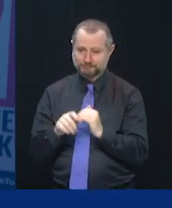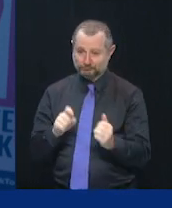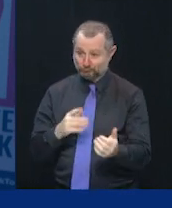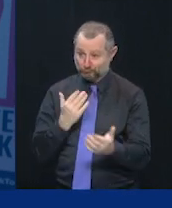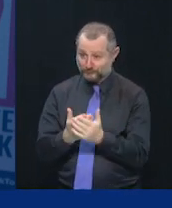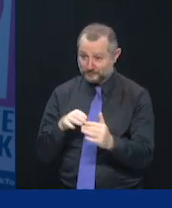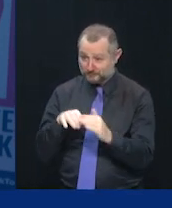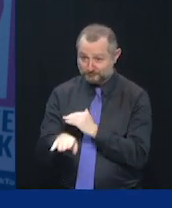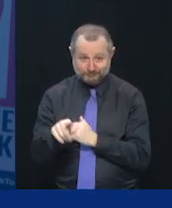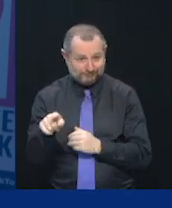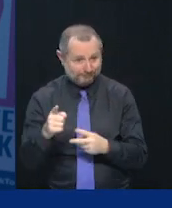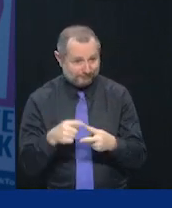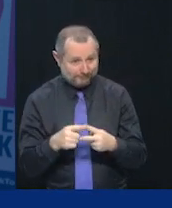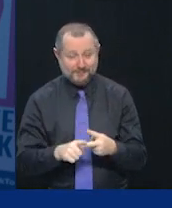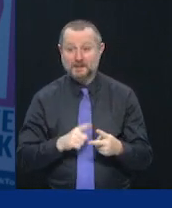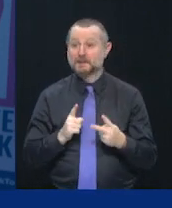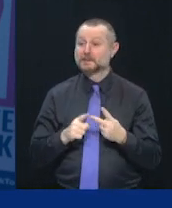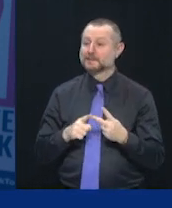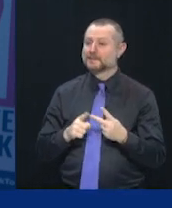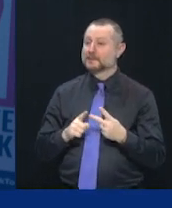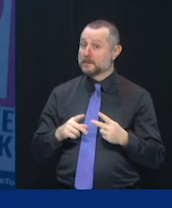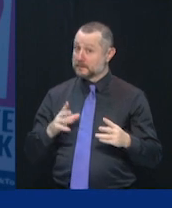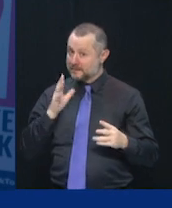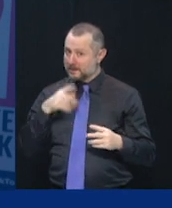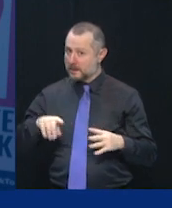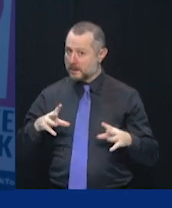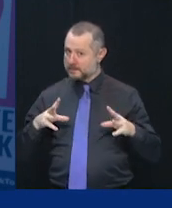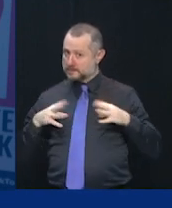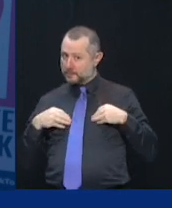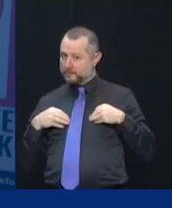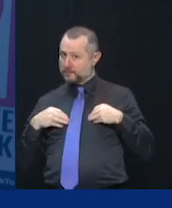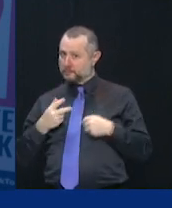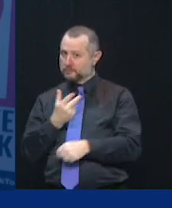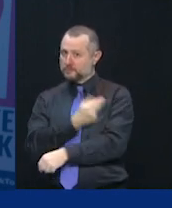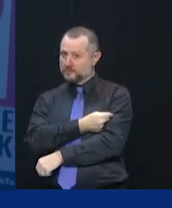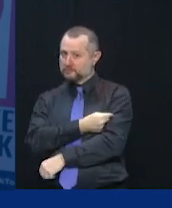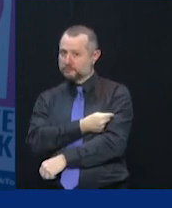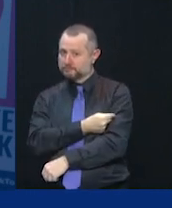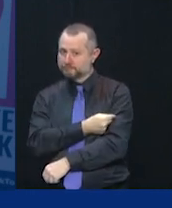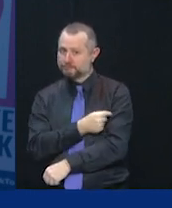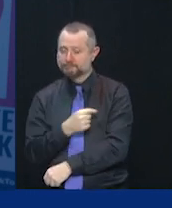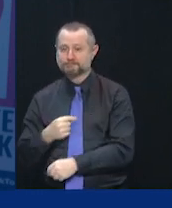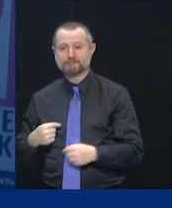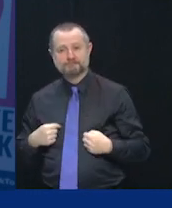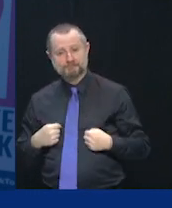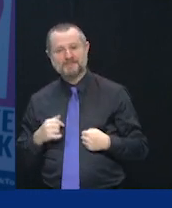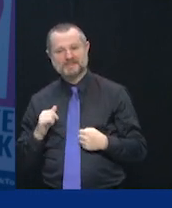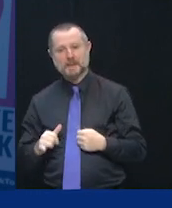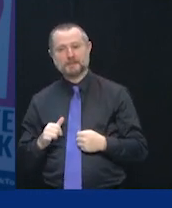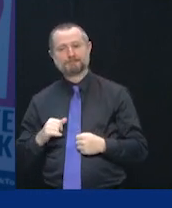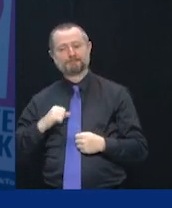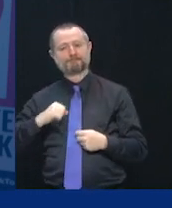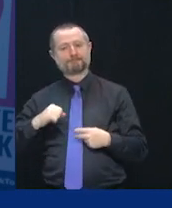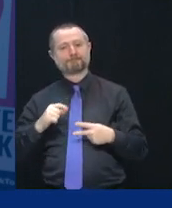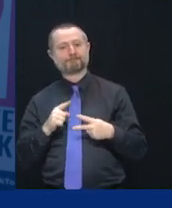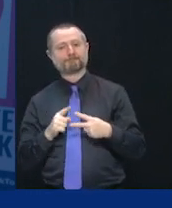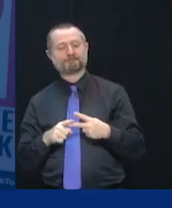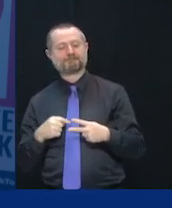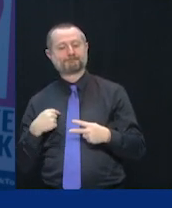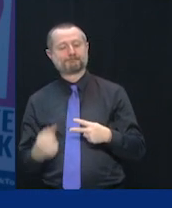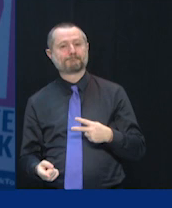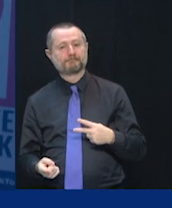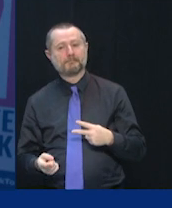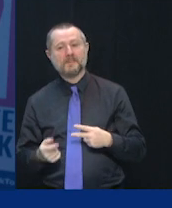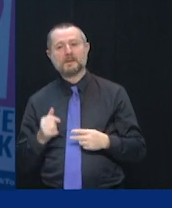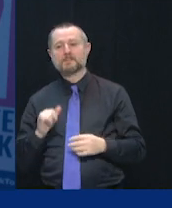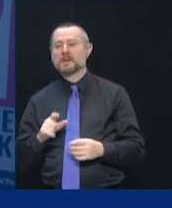accessible? And two is the acceptance or the hesitancy. We have to address